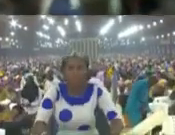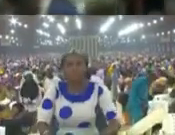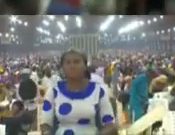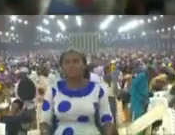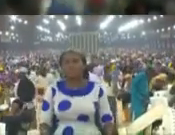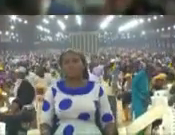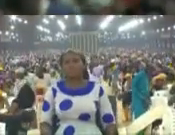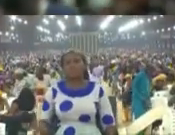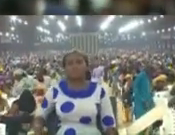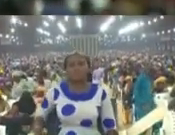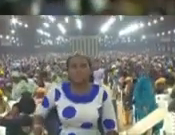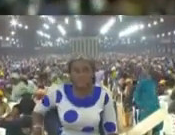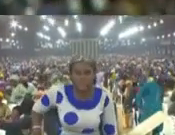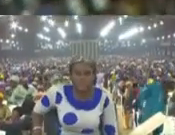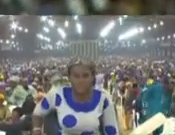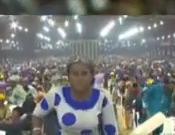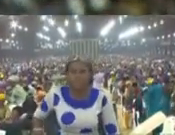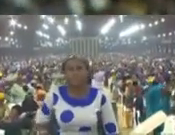Night,